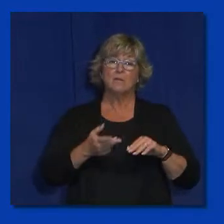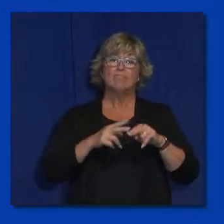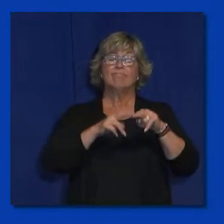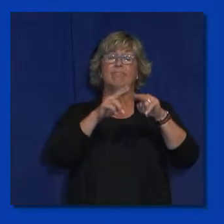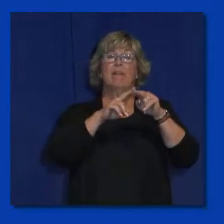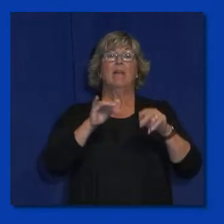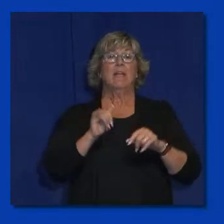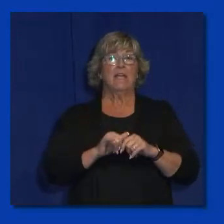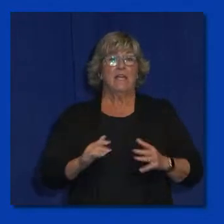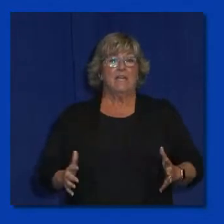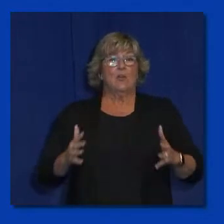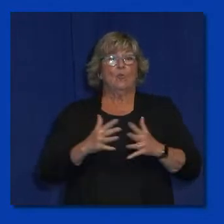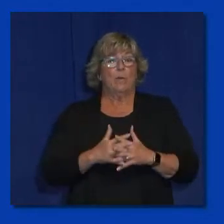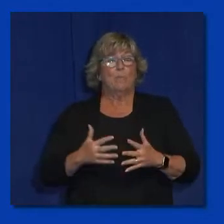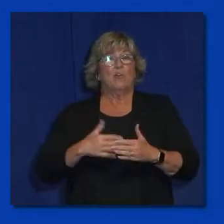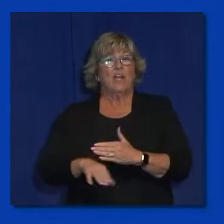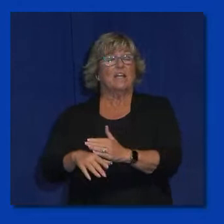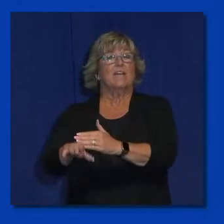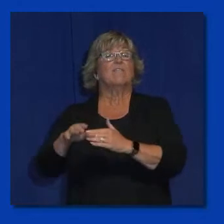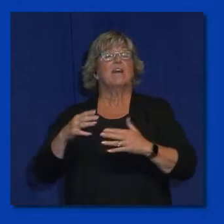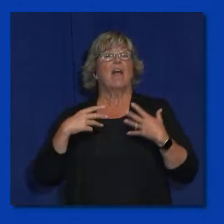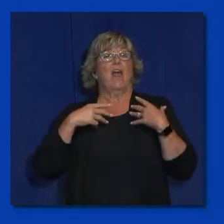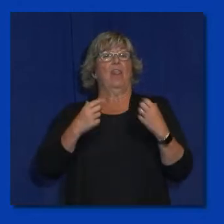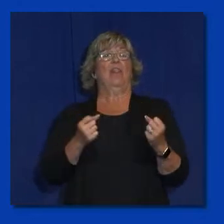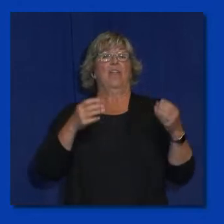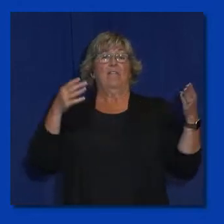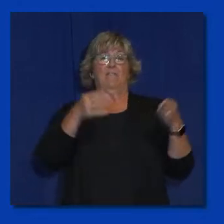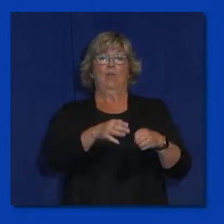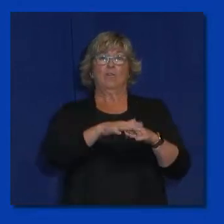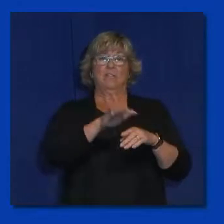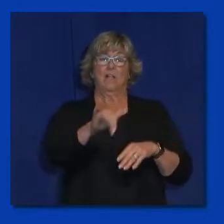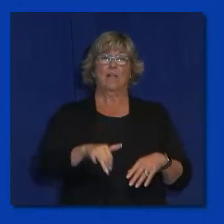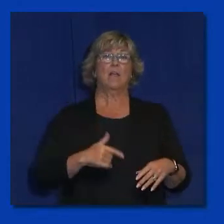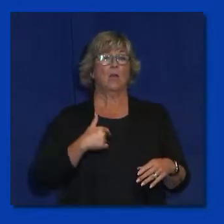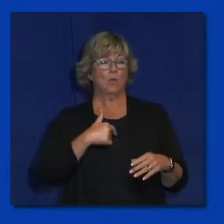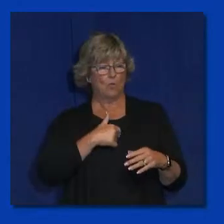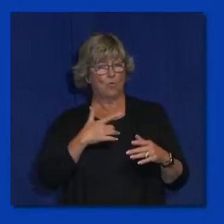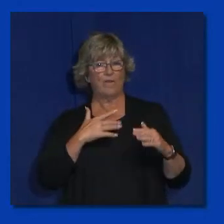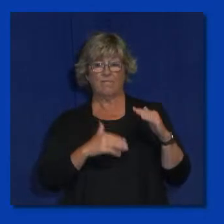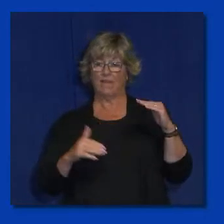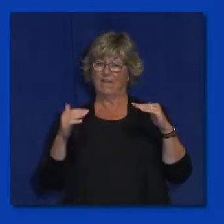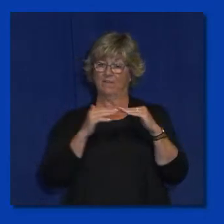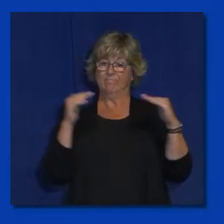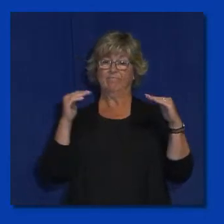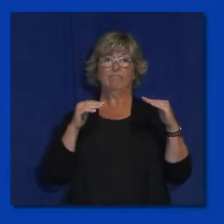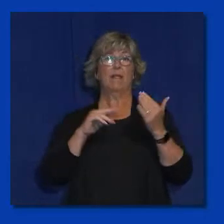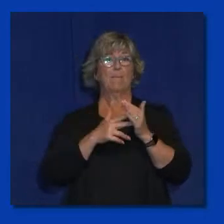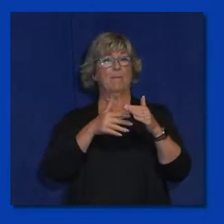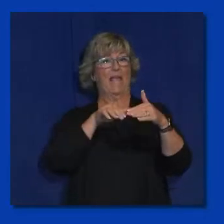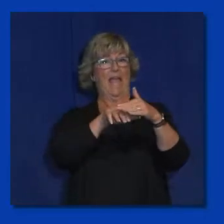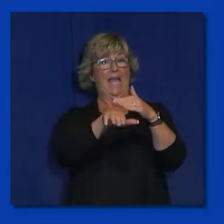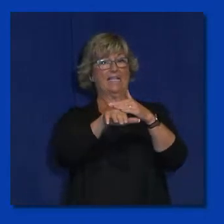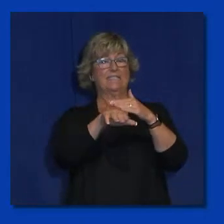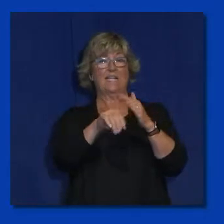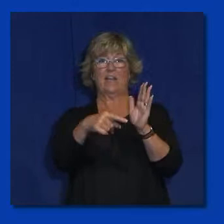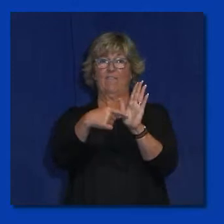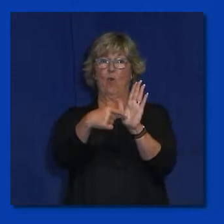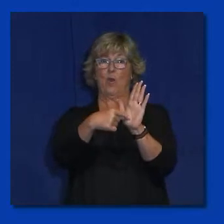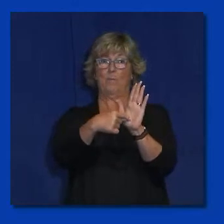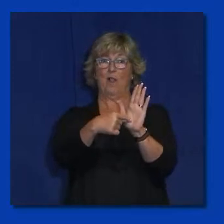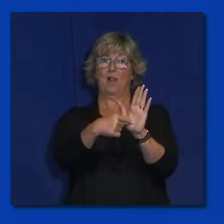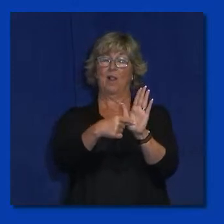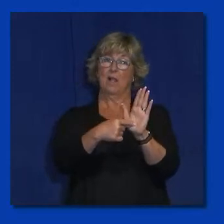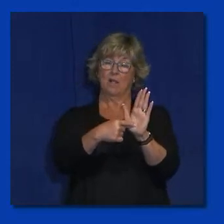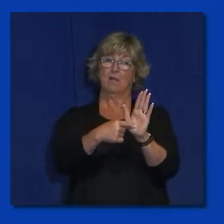some gaps, addressing education opportunities. Again, we believe in equity, we believe in fairness, which means access and affordability,